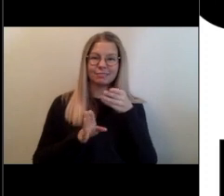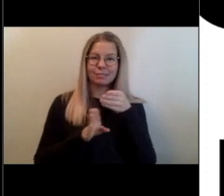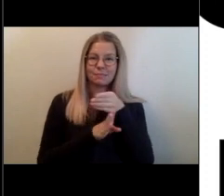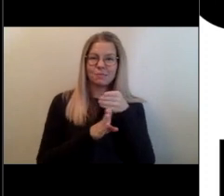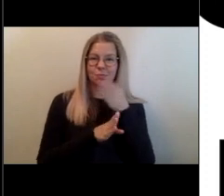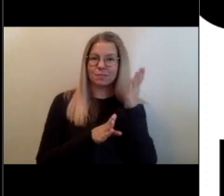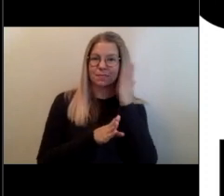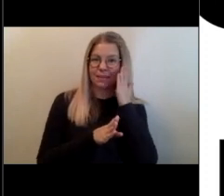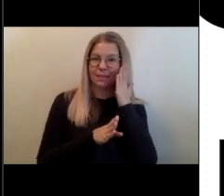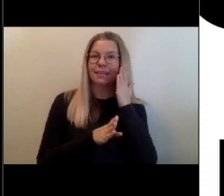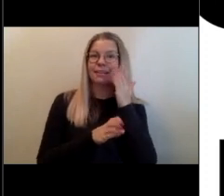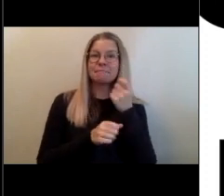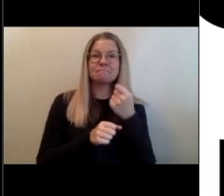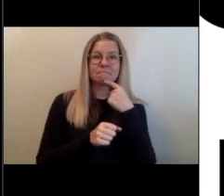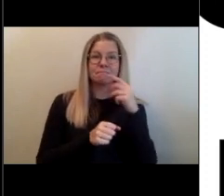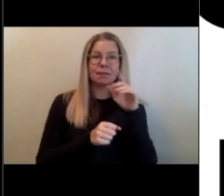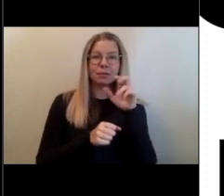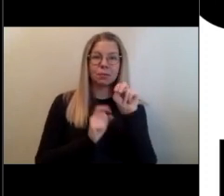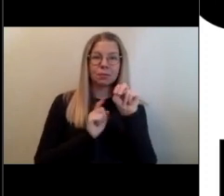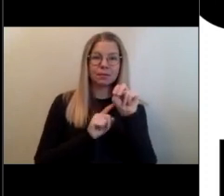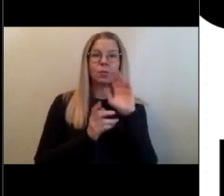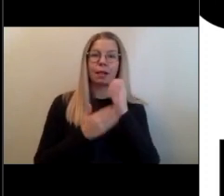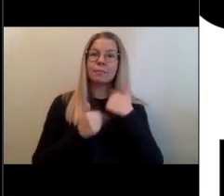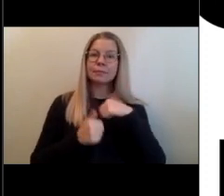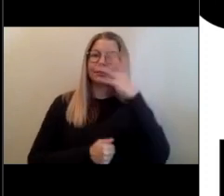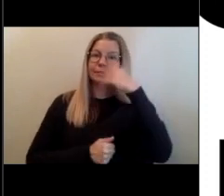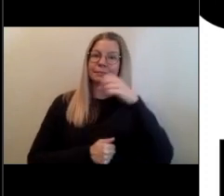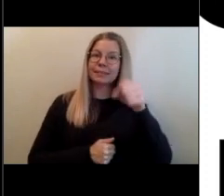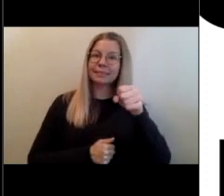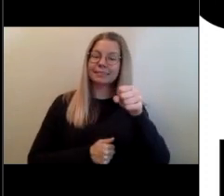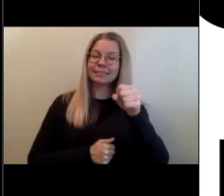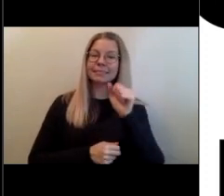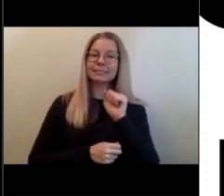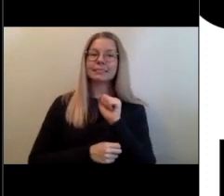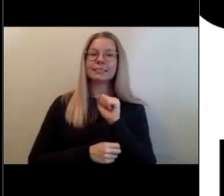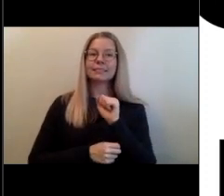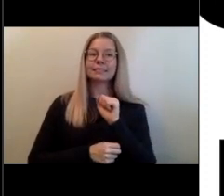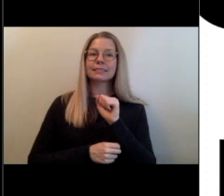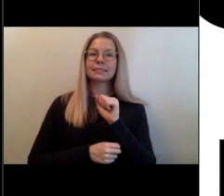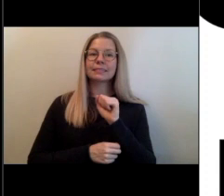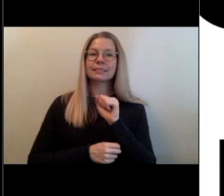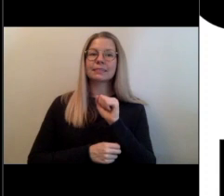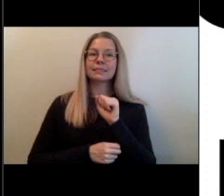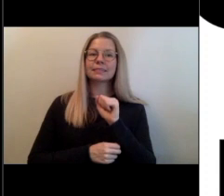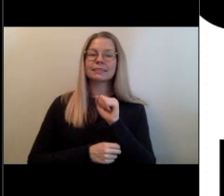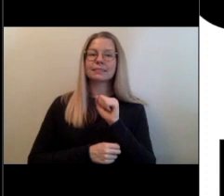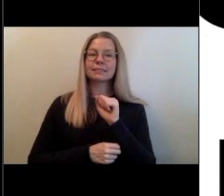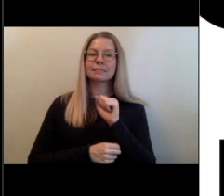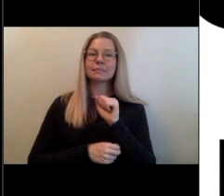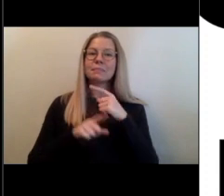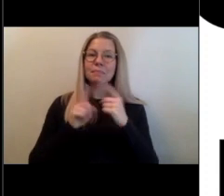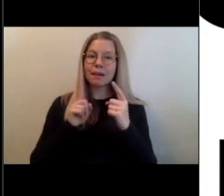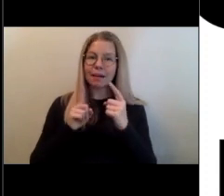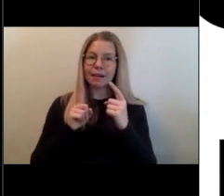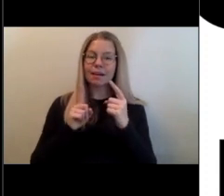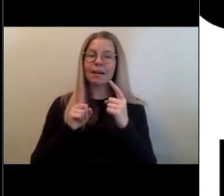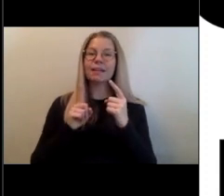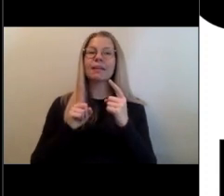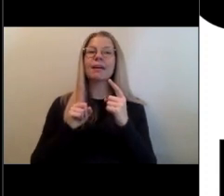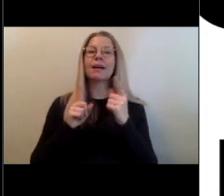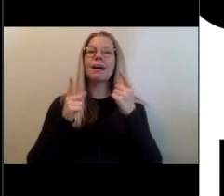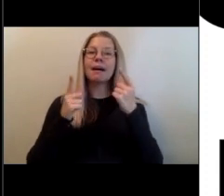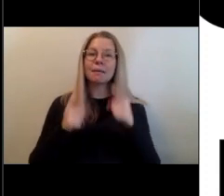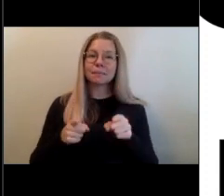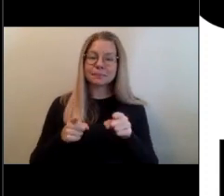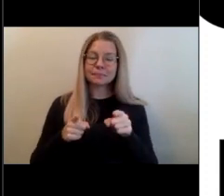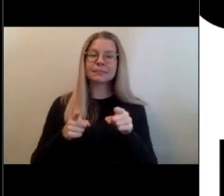bed, it's going to help us fall asleep, but it's going to cause us to advance our circadian rhythms. It causes us, think